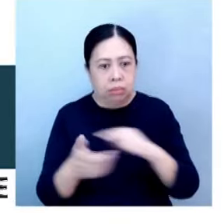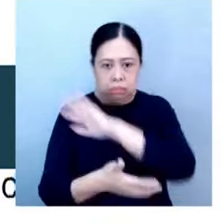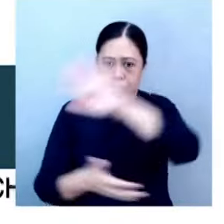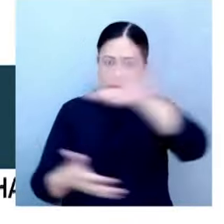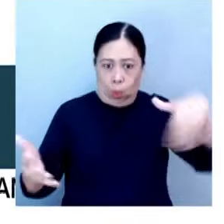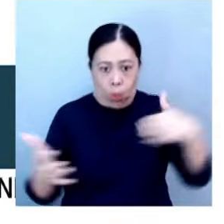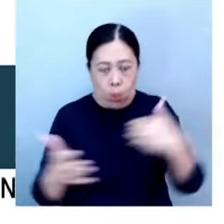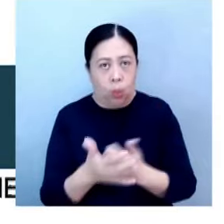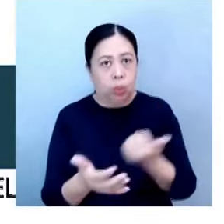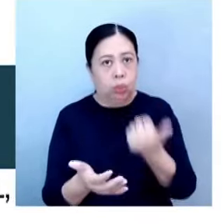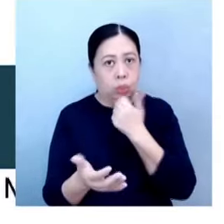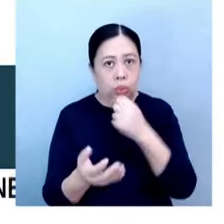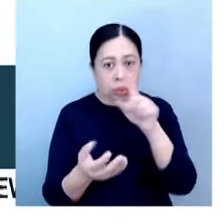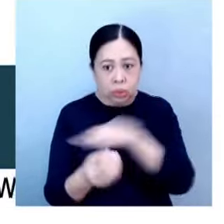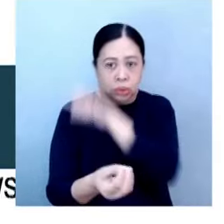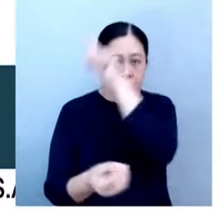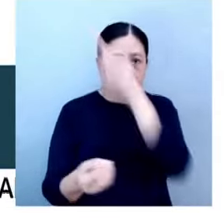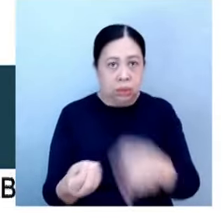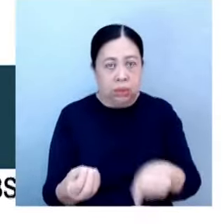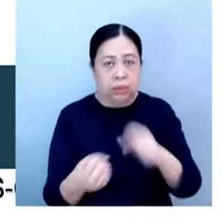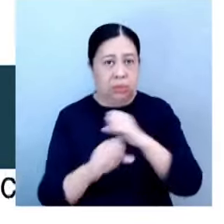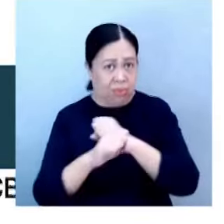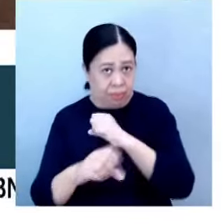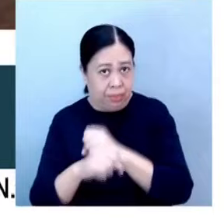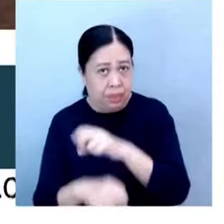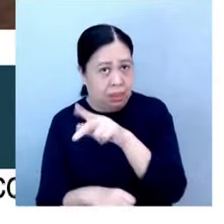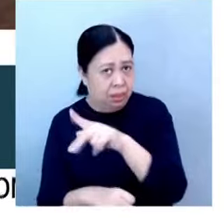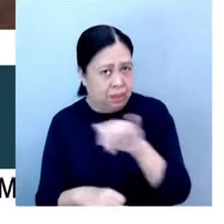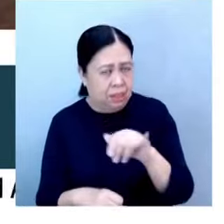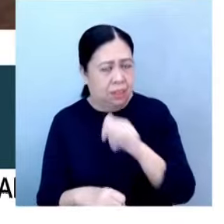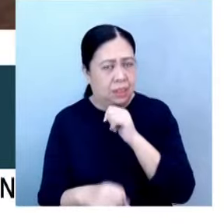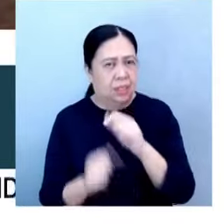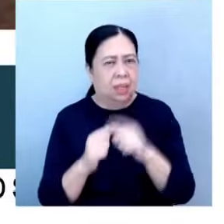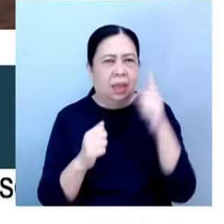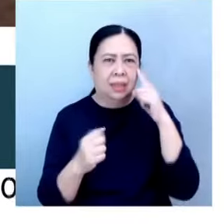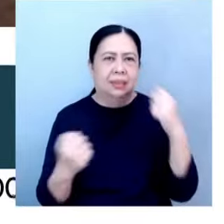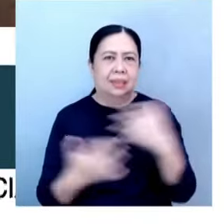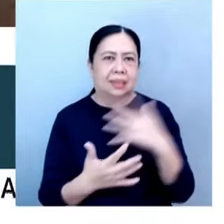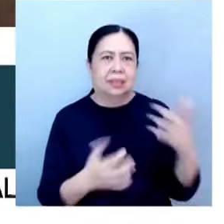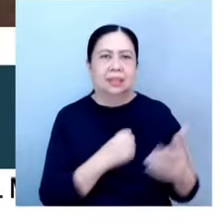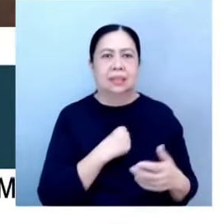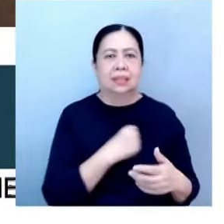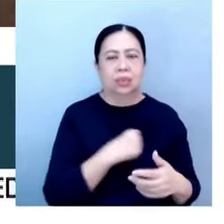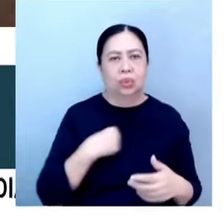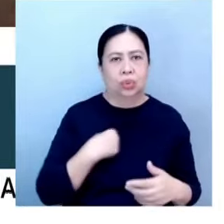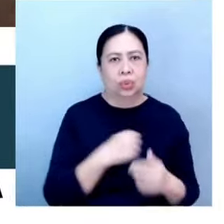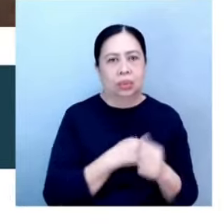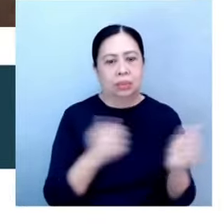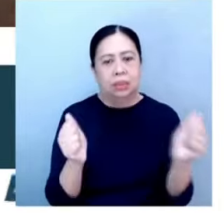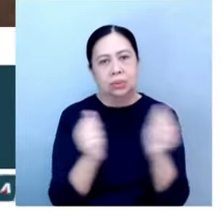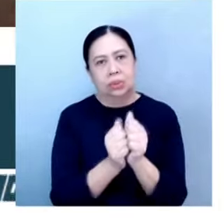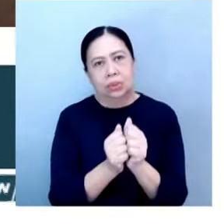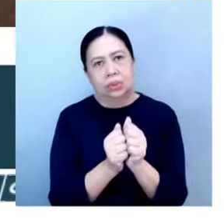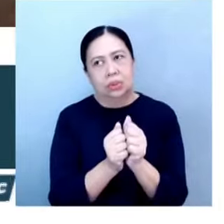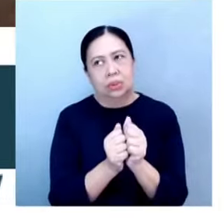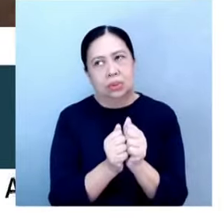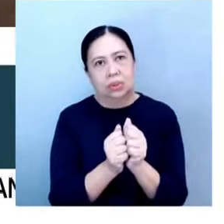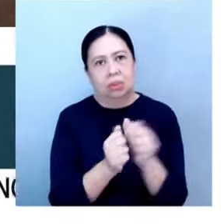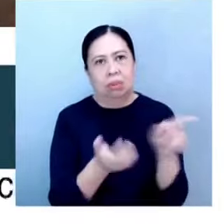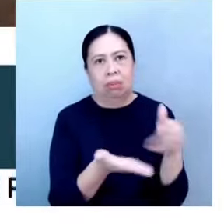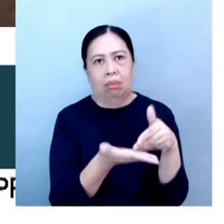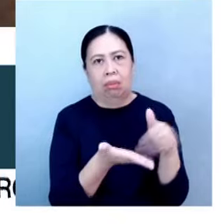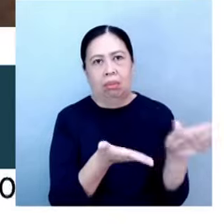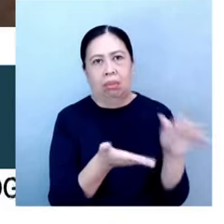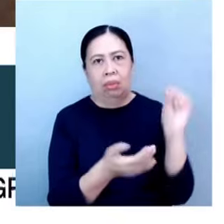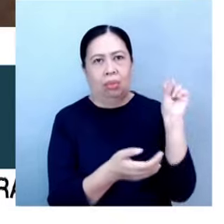invalidate the whole signature campaign, the people's initiative. Ang fear ng mga senators, pag jointly raw, ay wala, outvoted